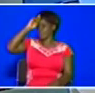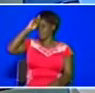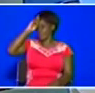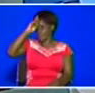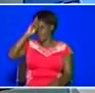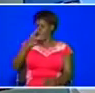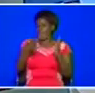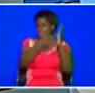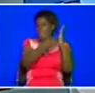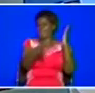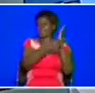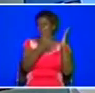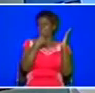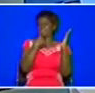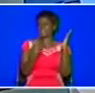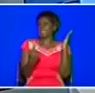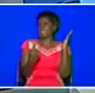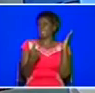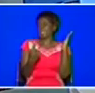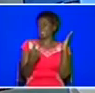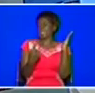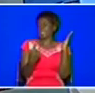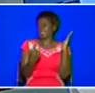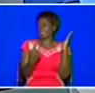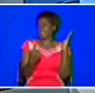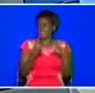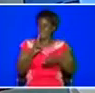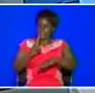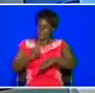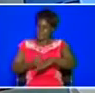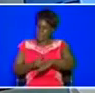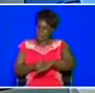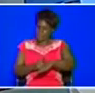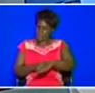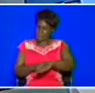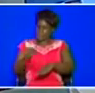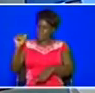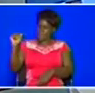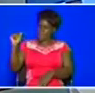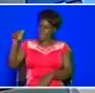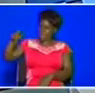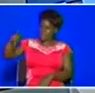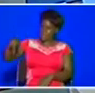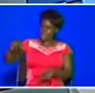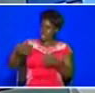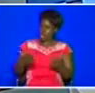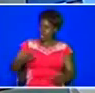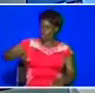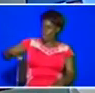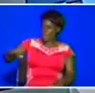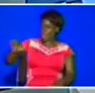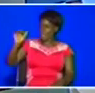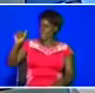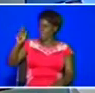from the experts within the policing circles was that when an administration police or a reservist arrests a